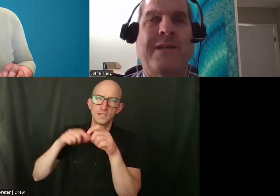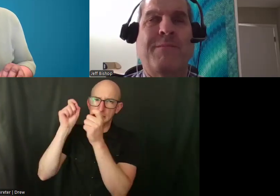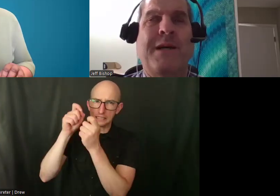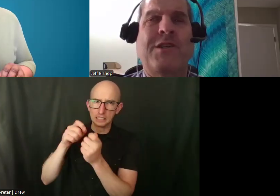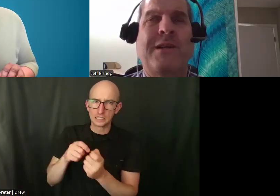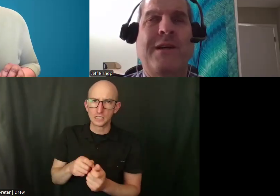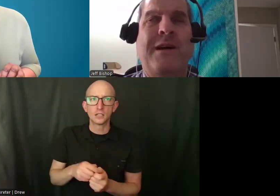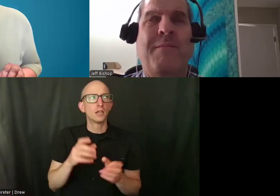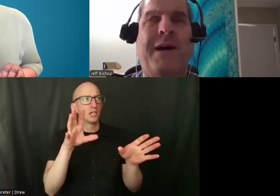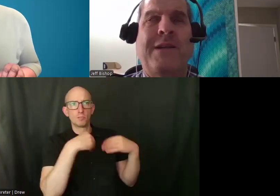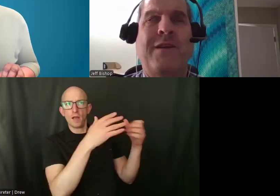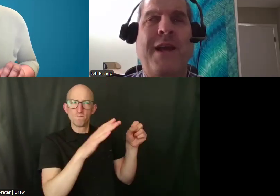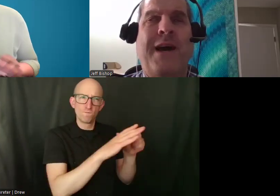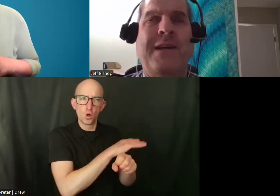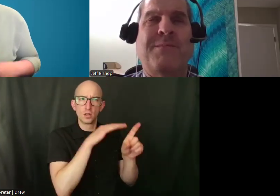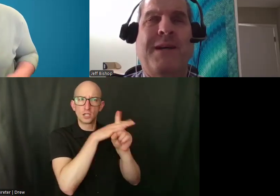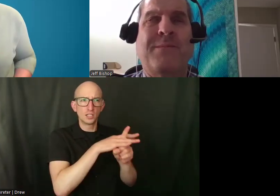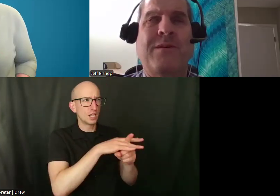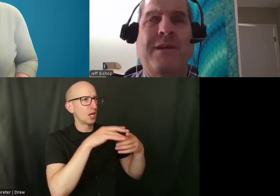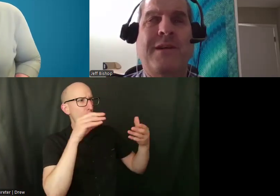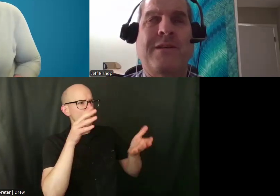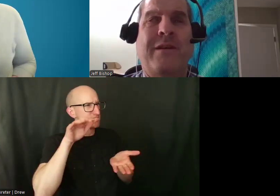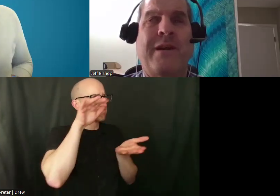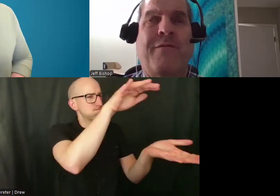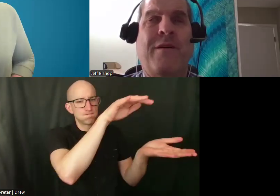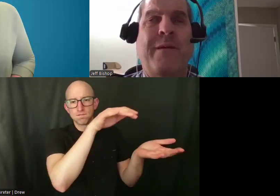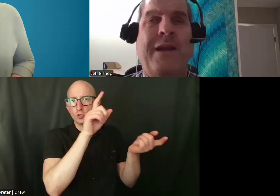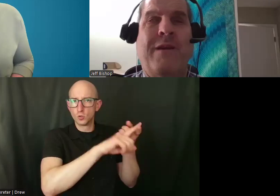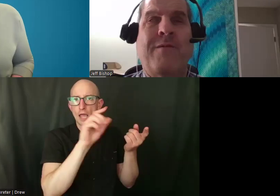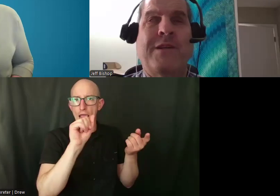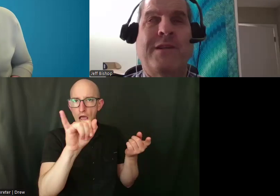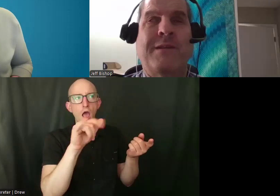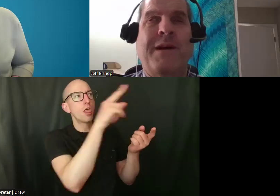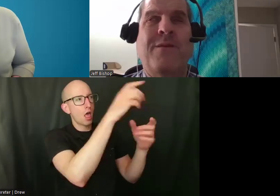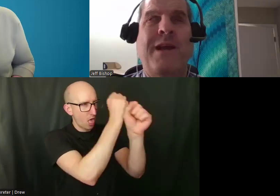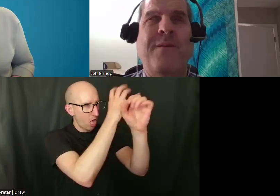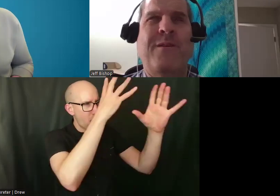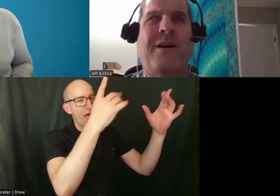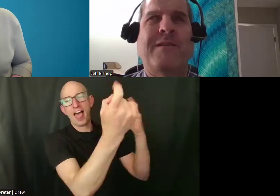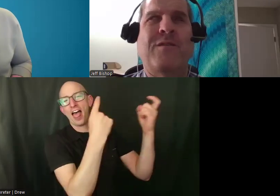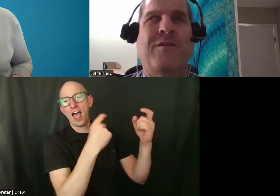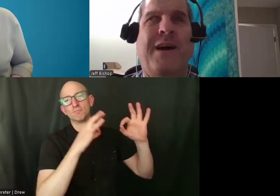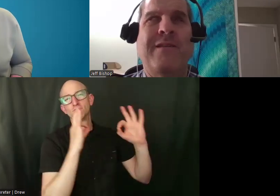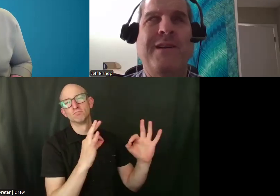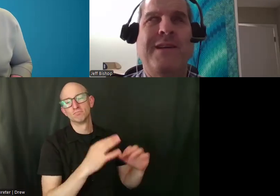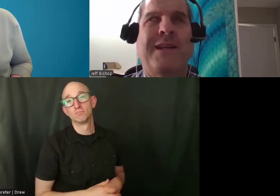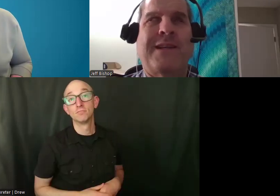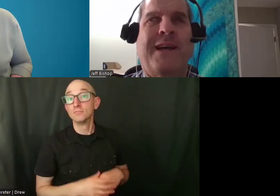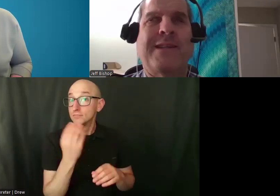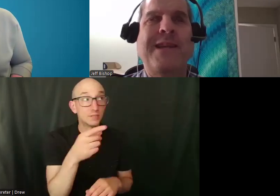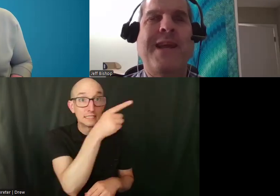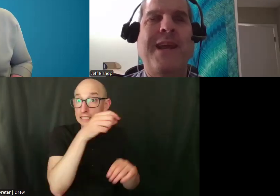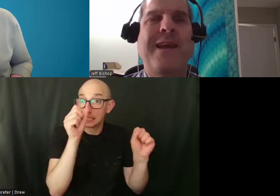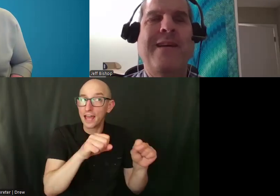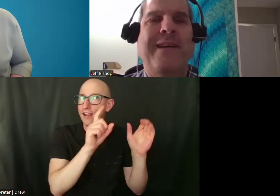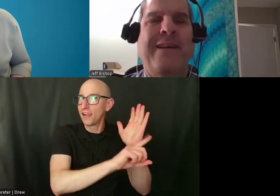provide as much about it to AI as possible so that it can formulate great questions. And by the way, it will also go out, it's kind